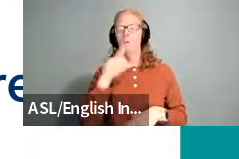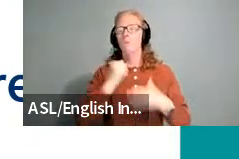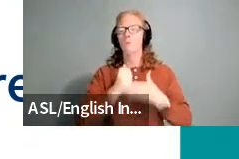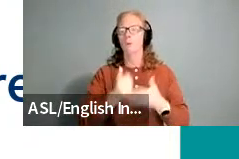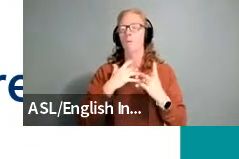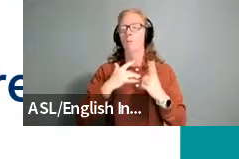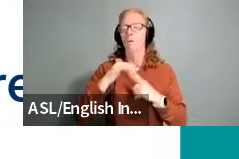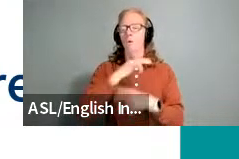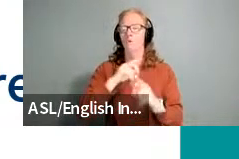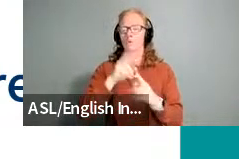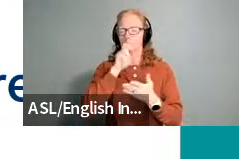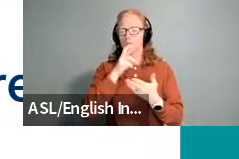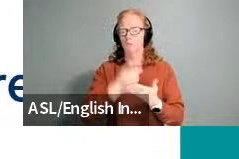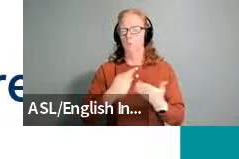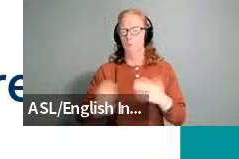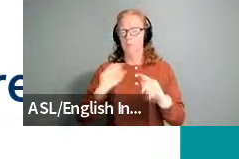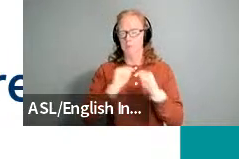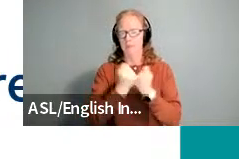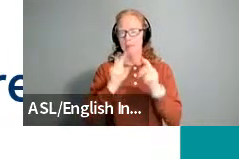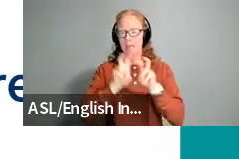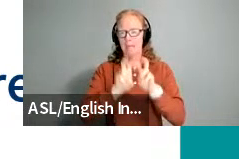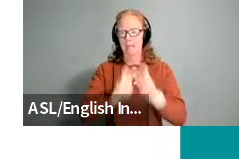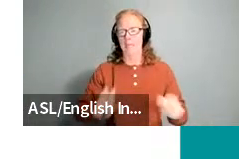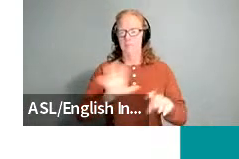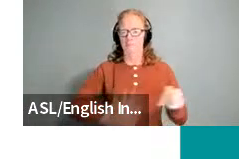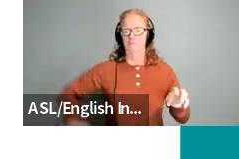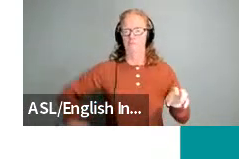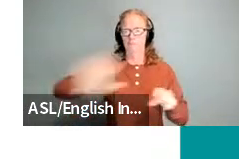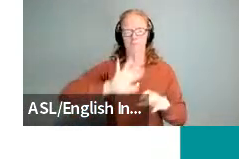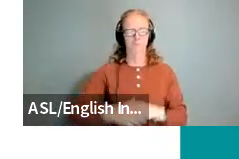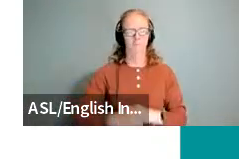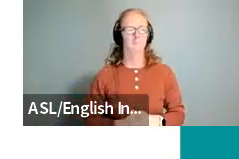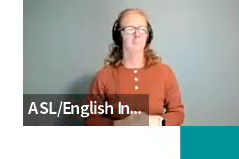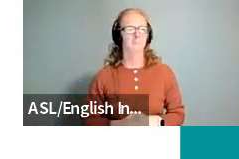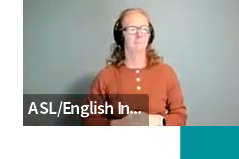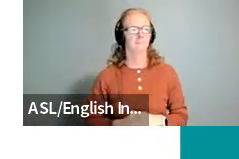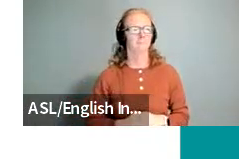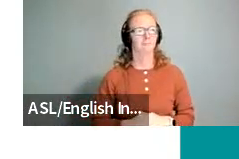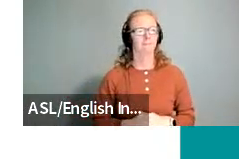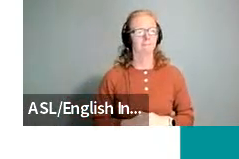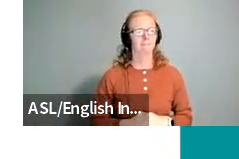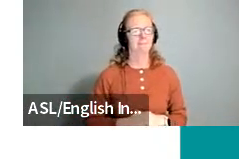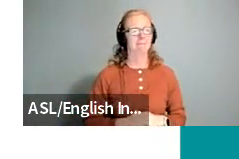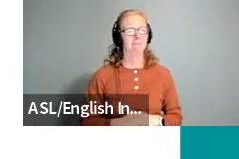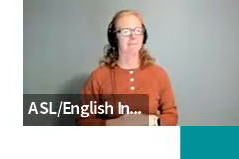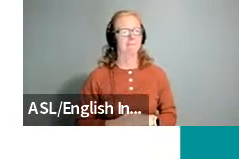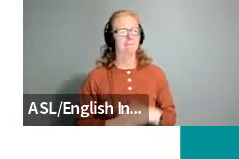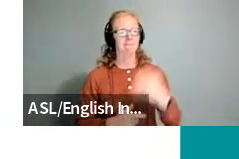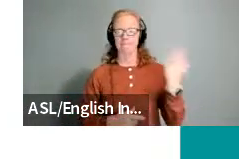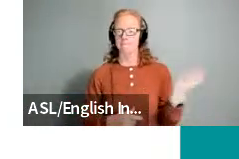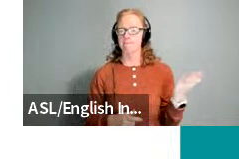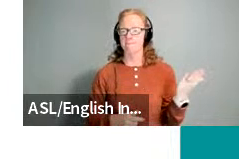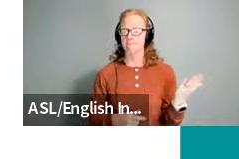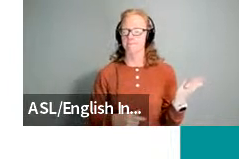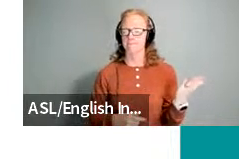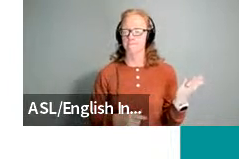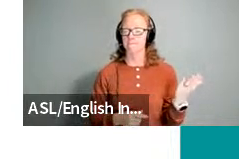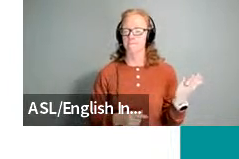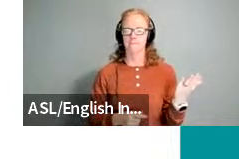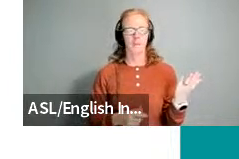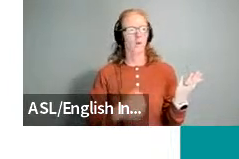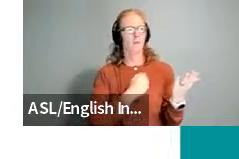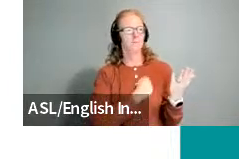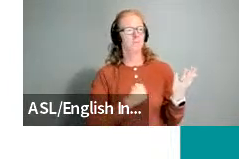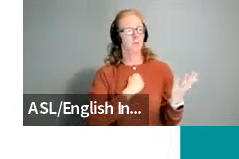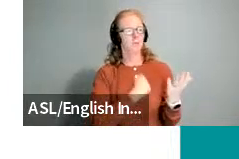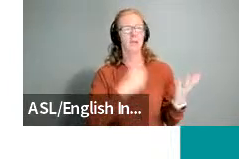resources team analyzing the area. Next slide. And so one of the questions, oh, sorry, I